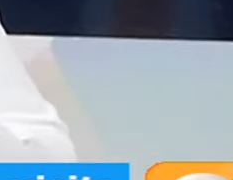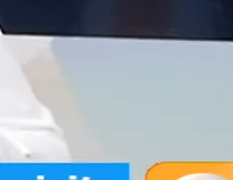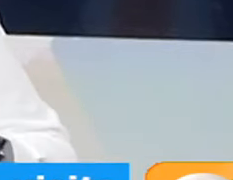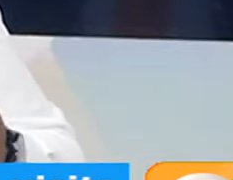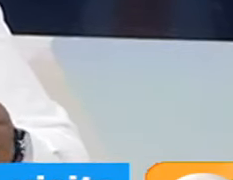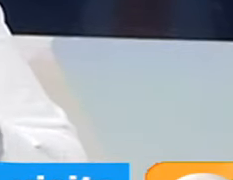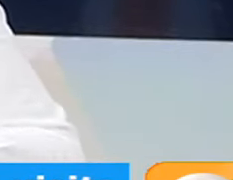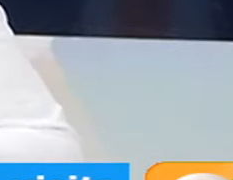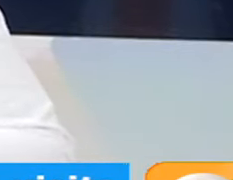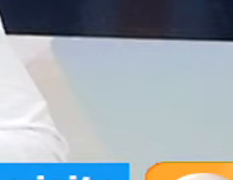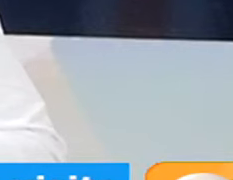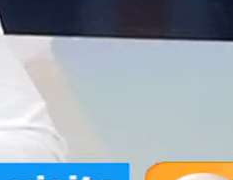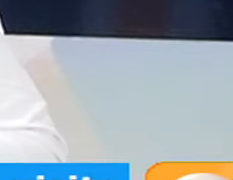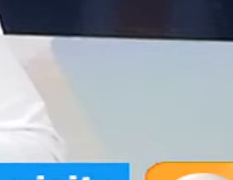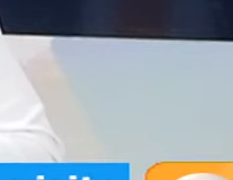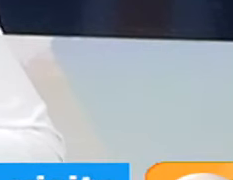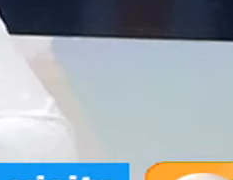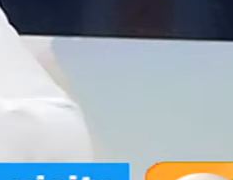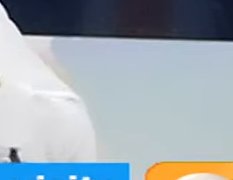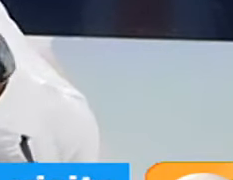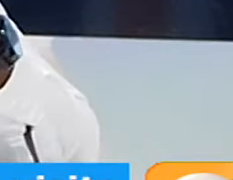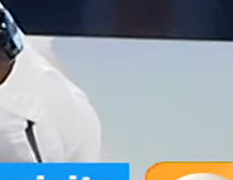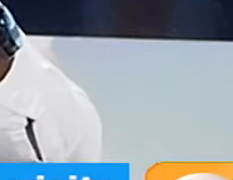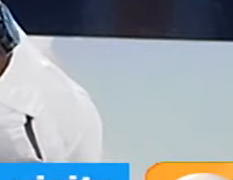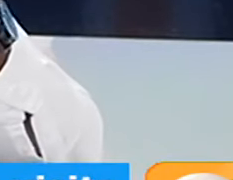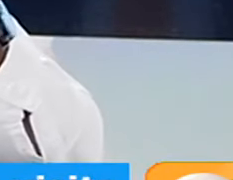possibly make for a long time on this set,